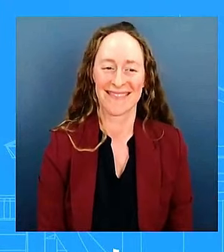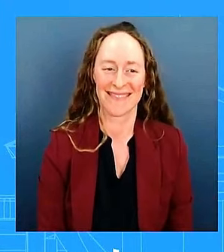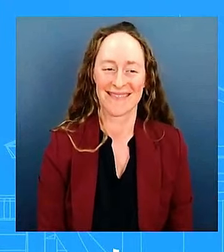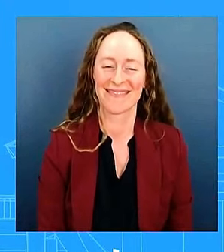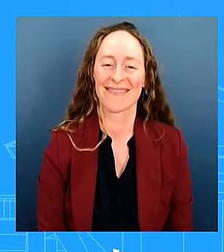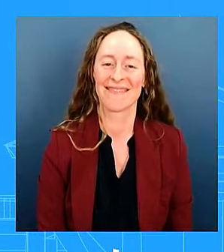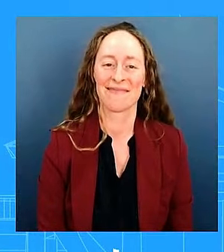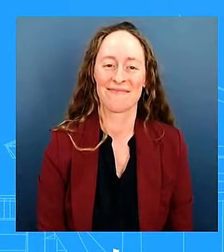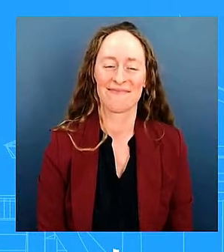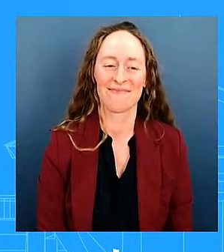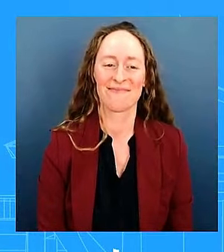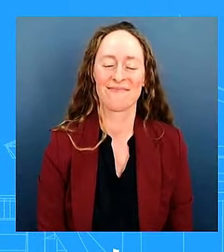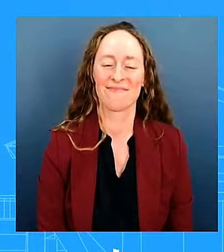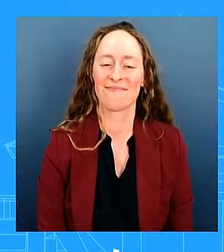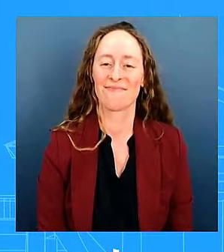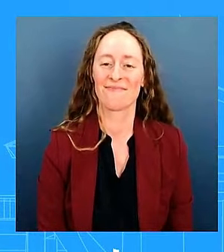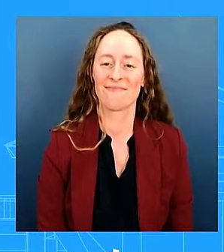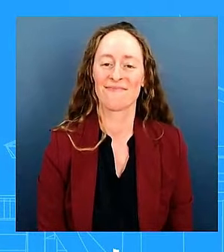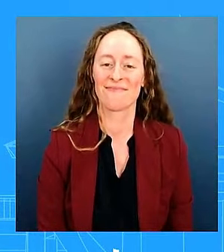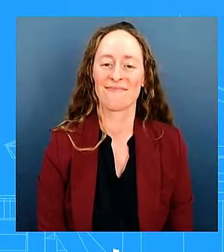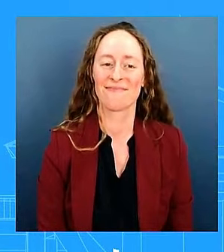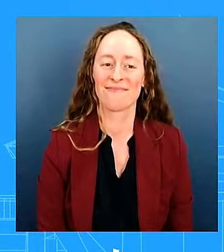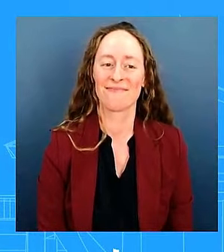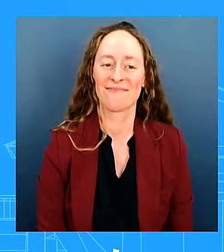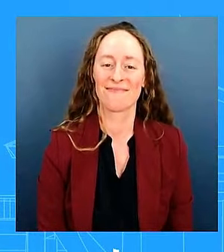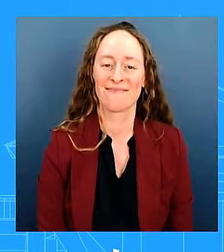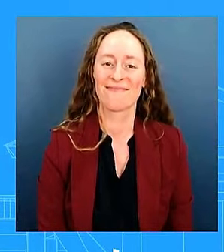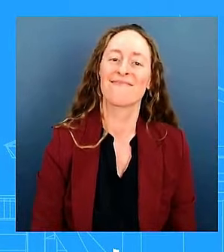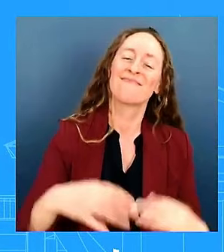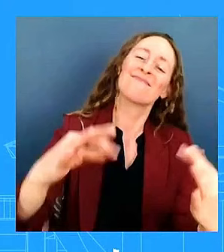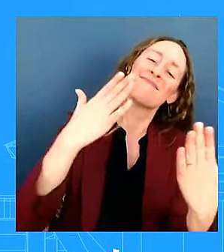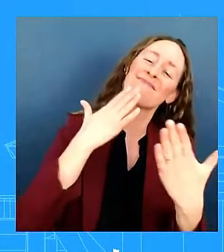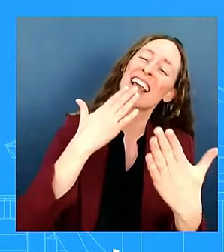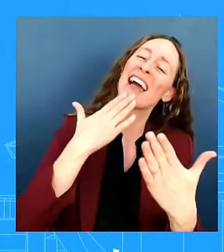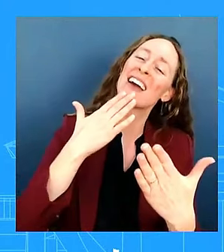thank you for for being here i know you were had a busy day so thank you for stopping by joe